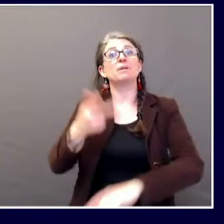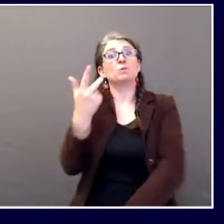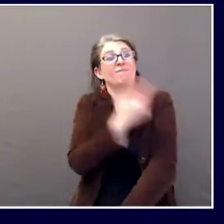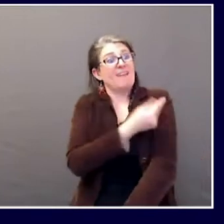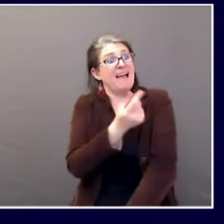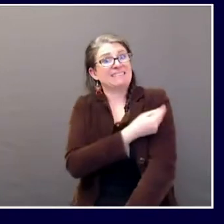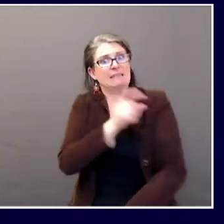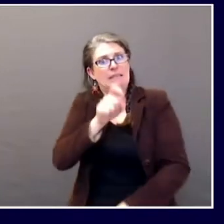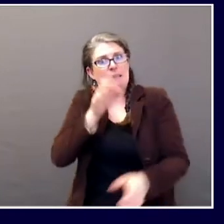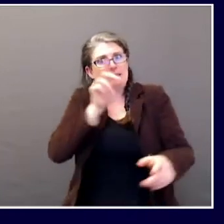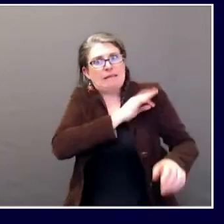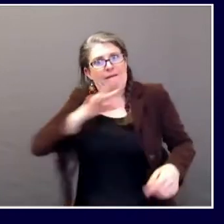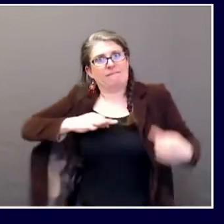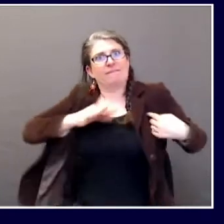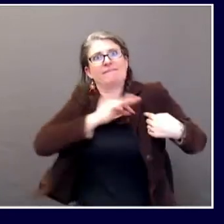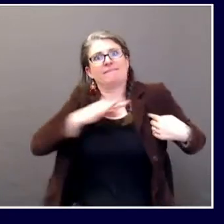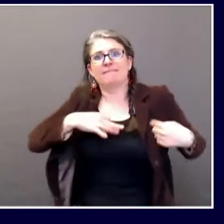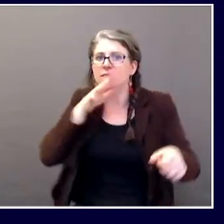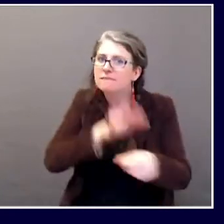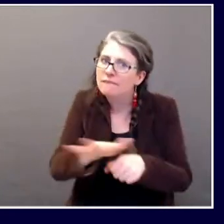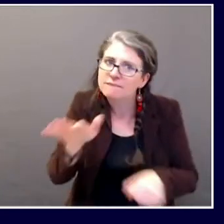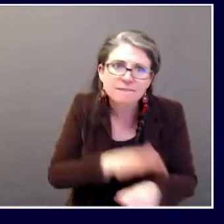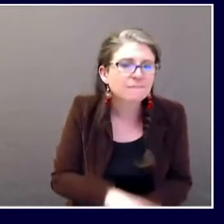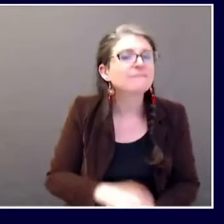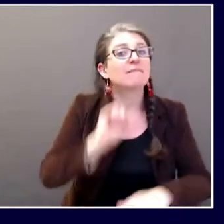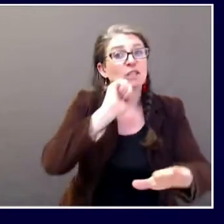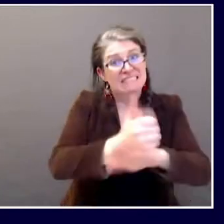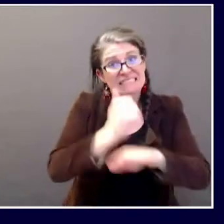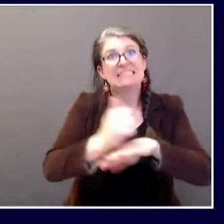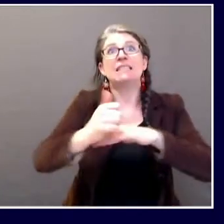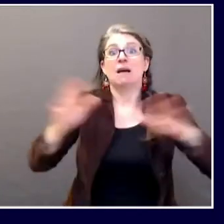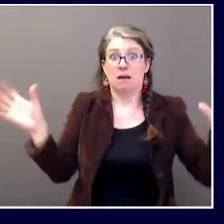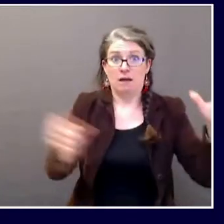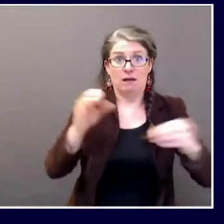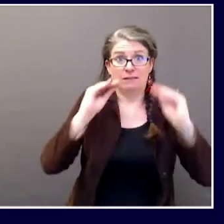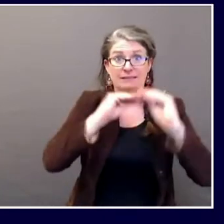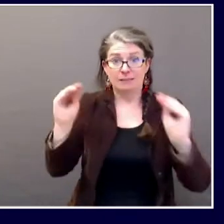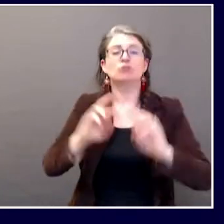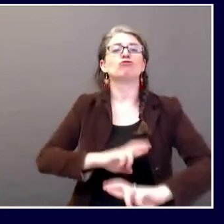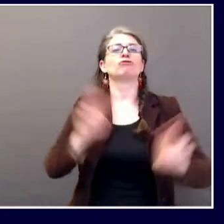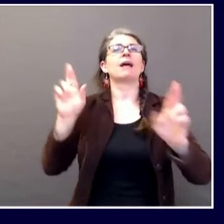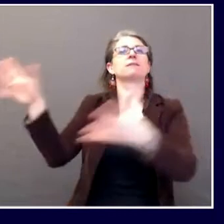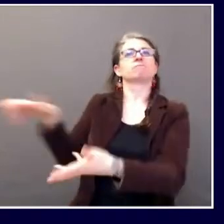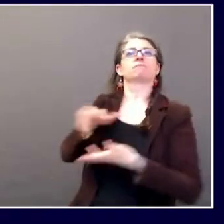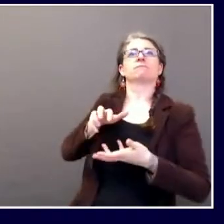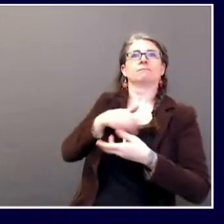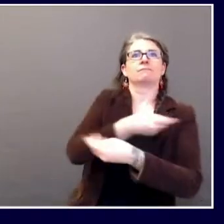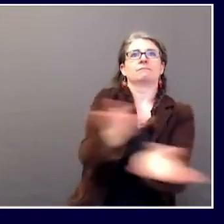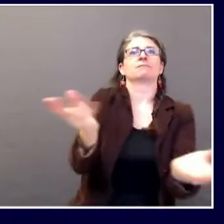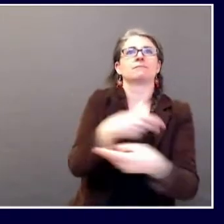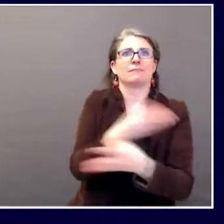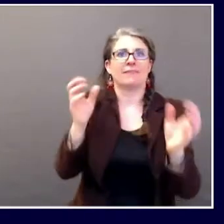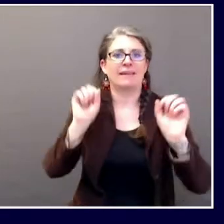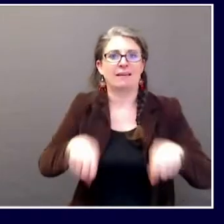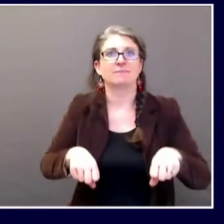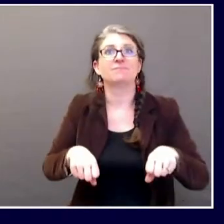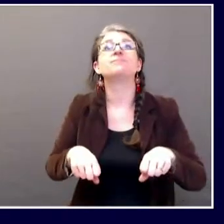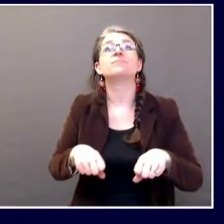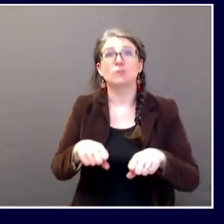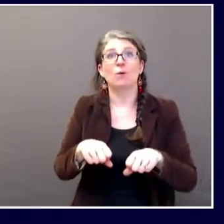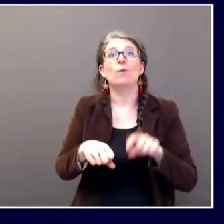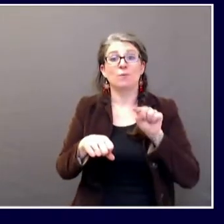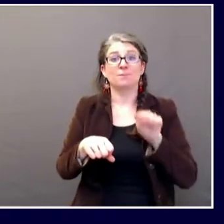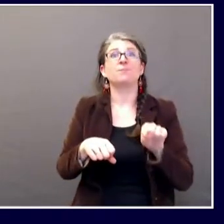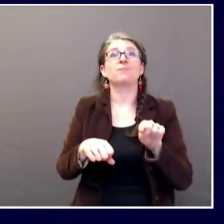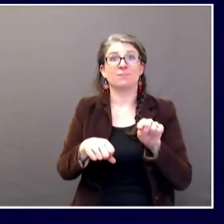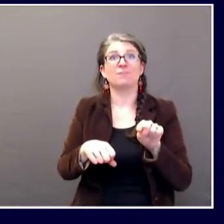the opening of the Scarborough site will also be a venue for many people in York County to be vaccinated. In addition to York Hospital, in